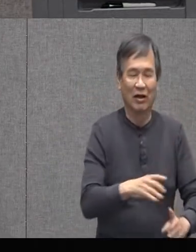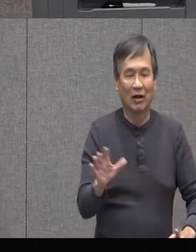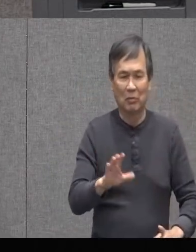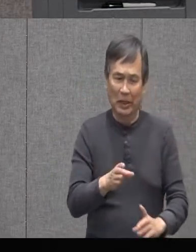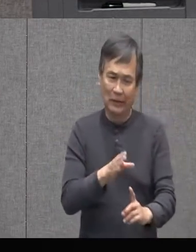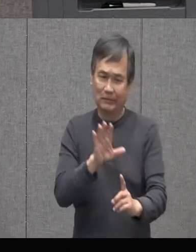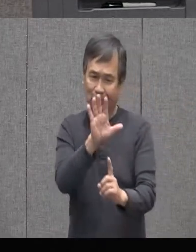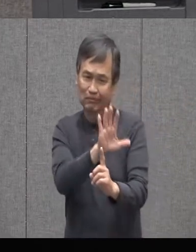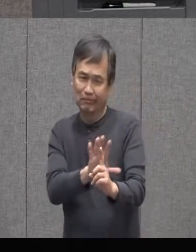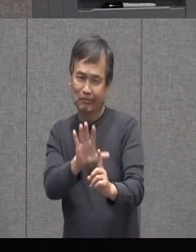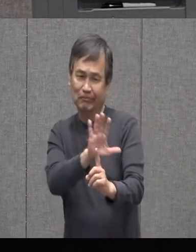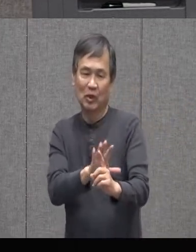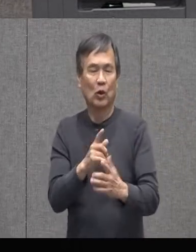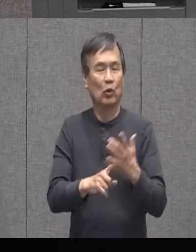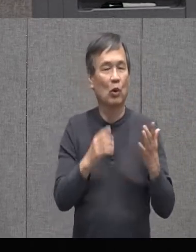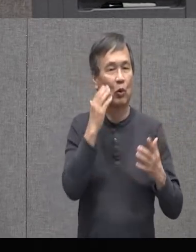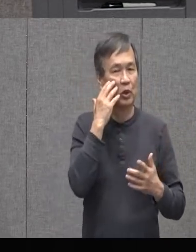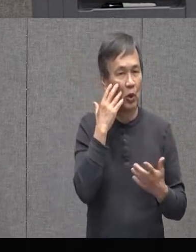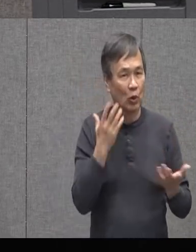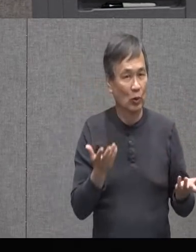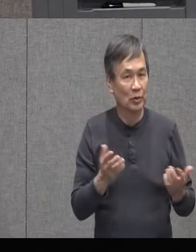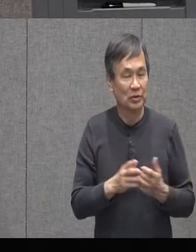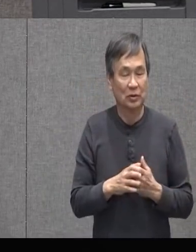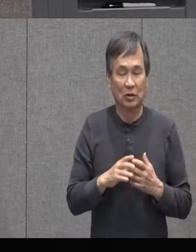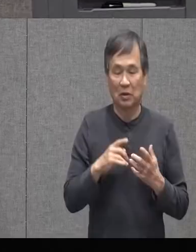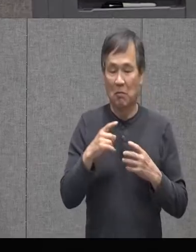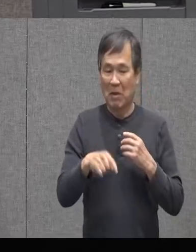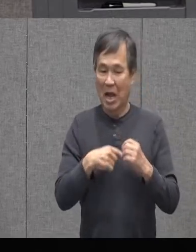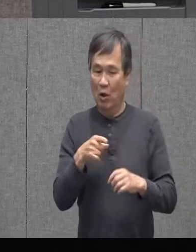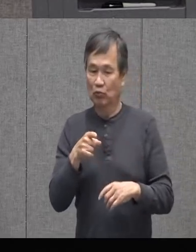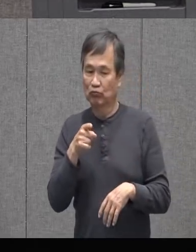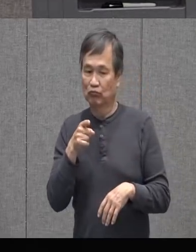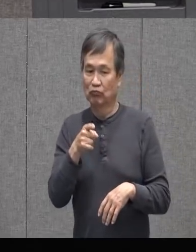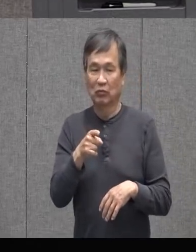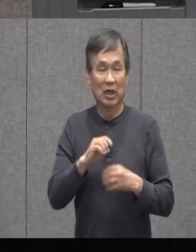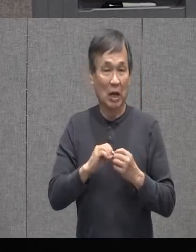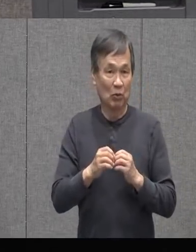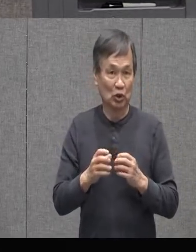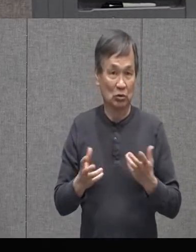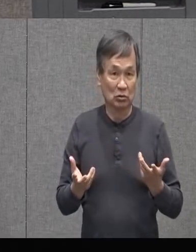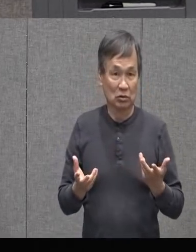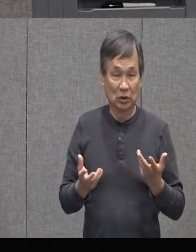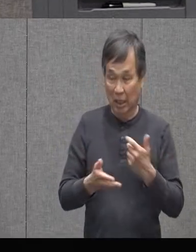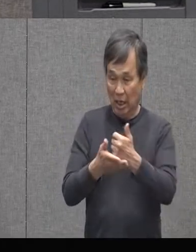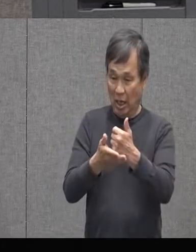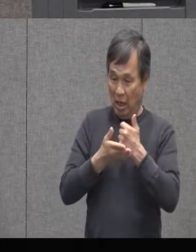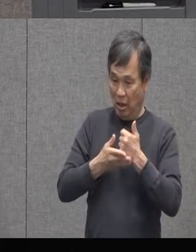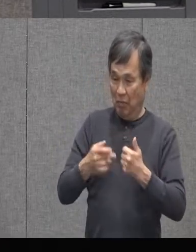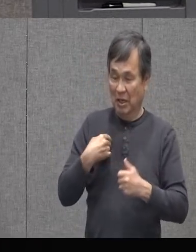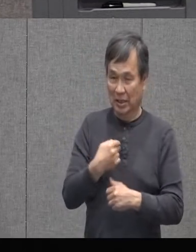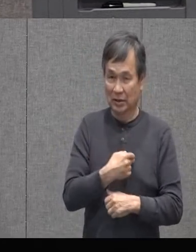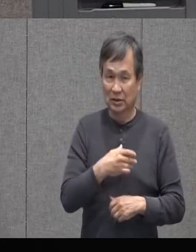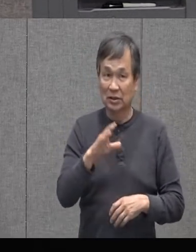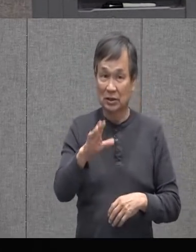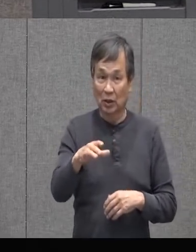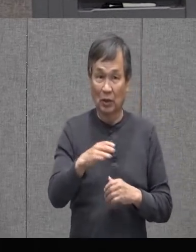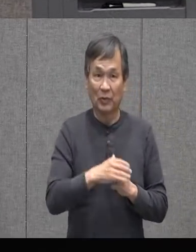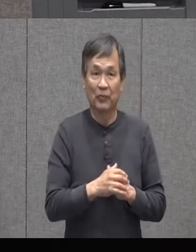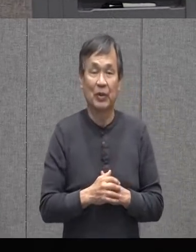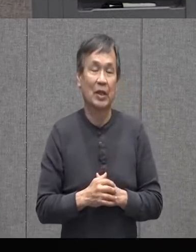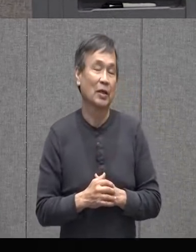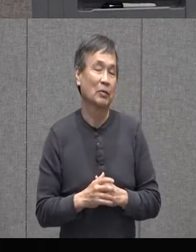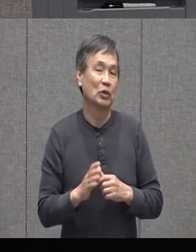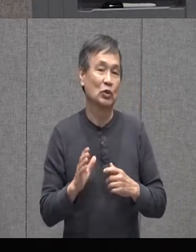on some things we know about numbers that can help us. So let's